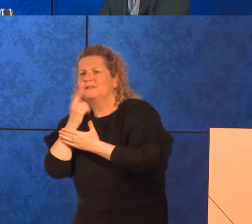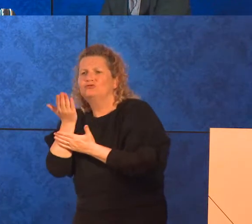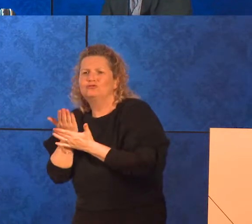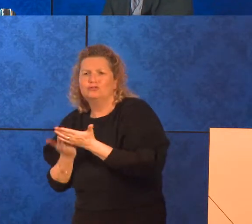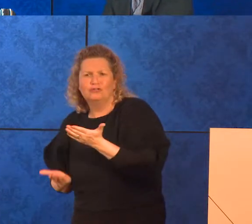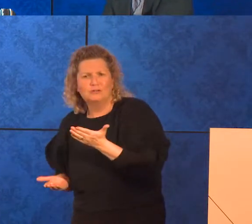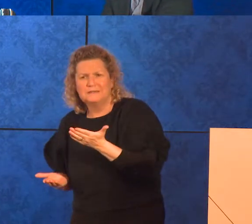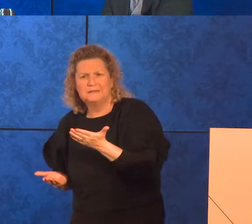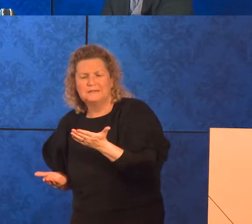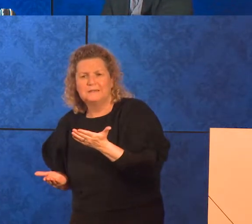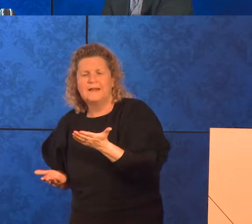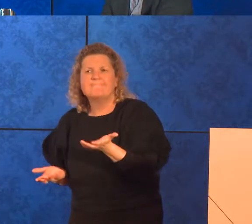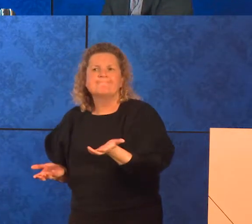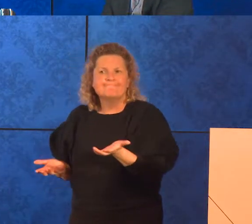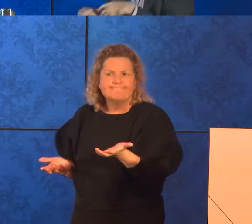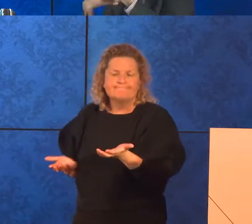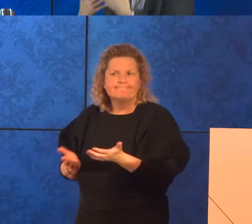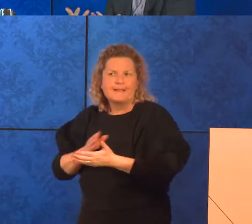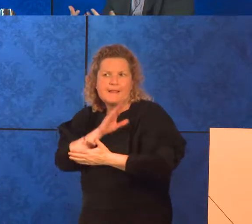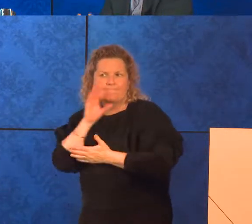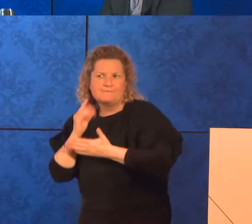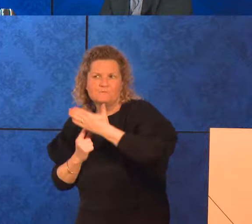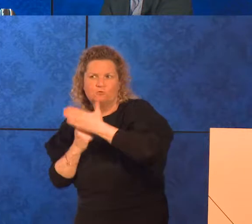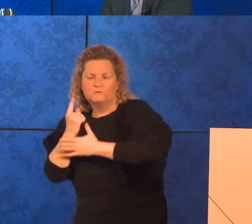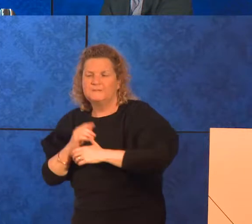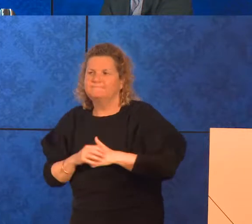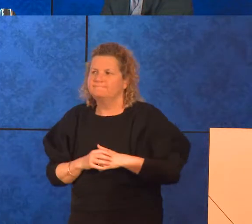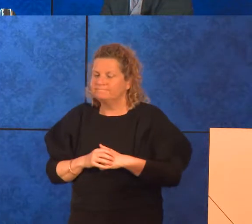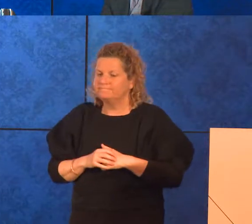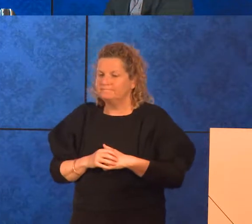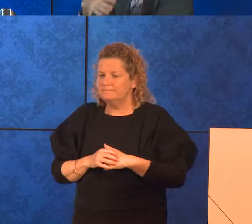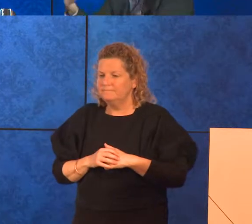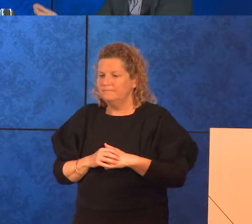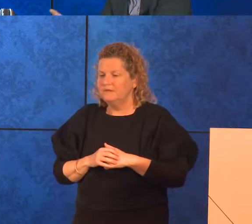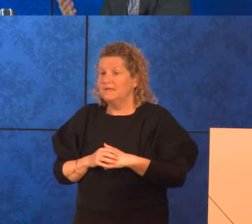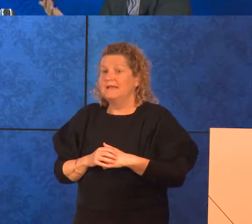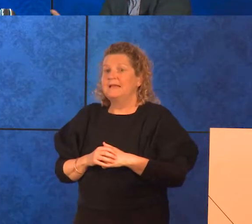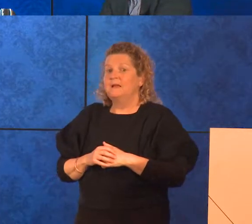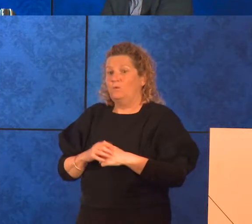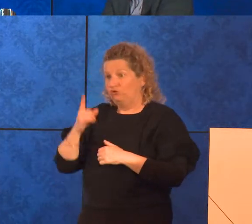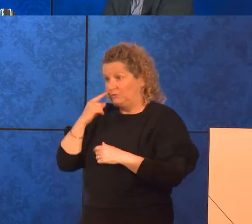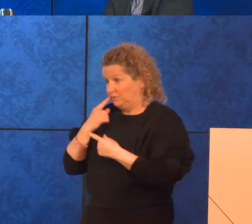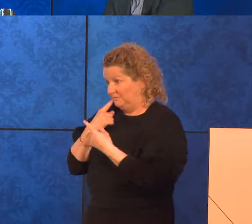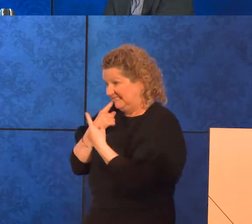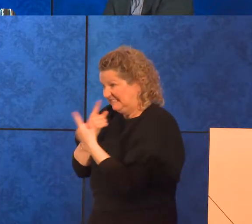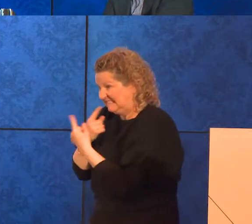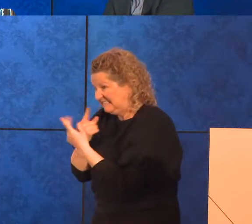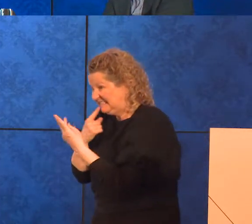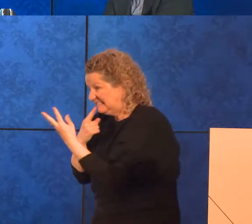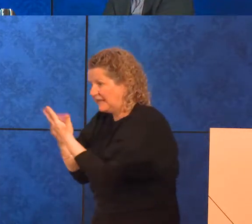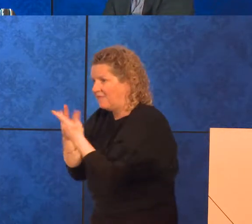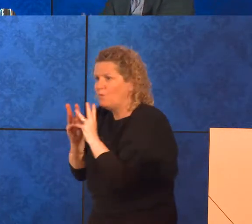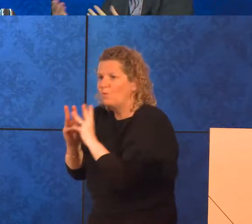So I think that was a missed opportunity. What we tried to do was to give them other ways to tell those